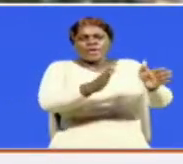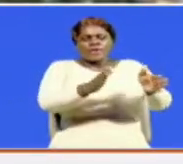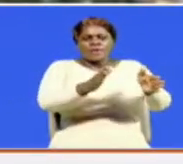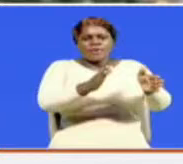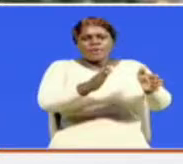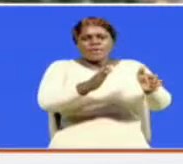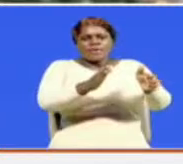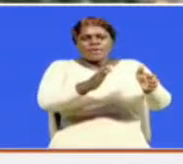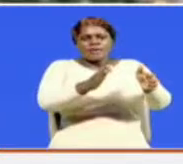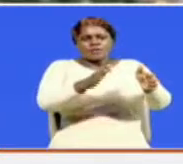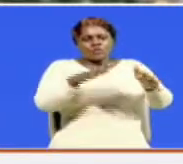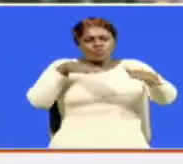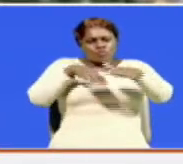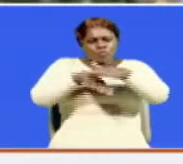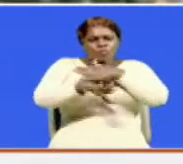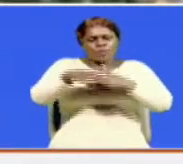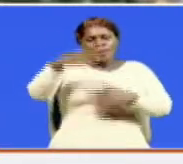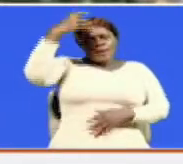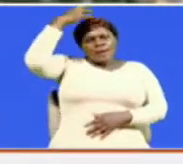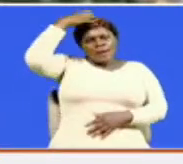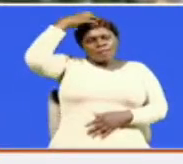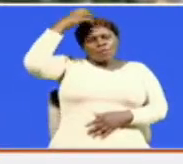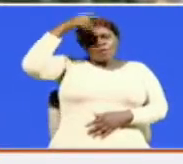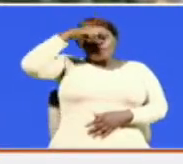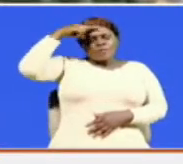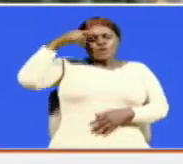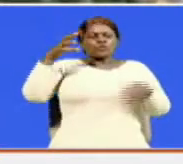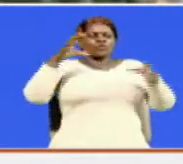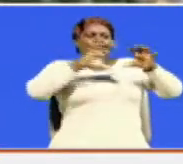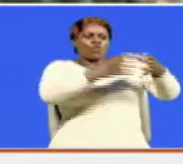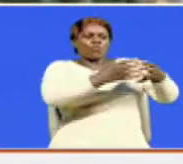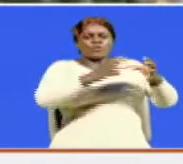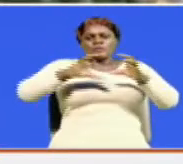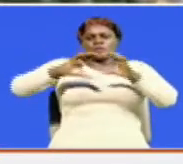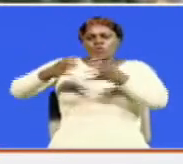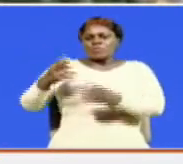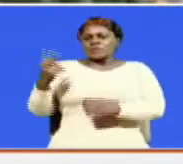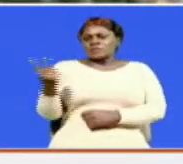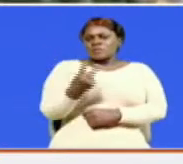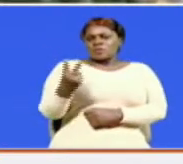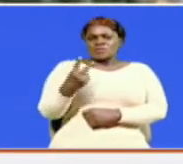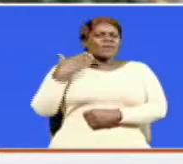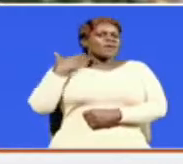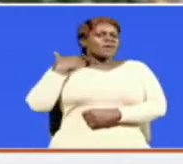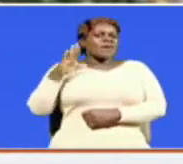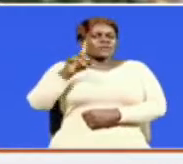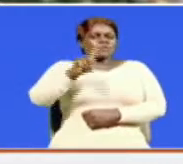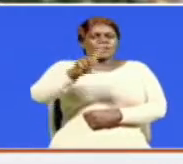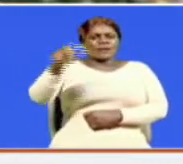their way around Lamu easy because communities have been incited